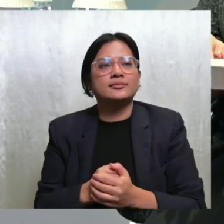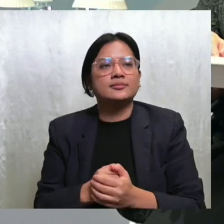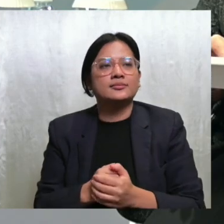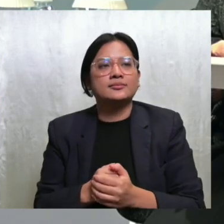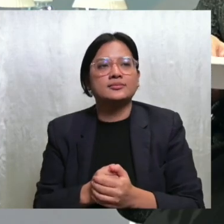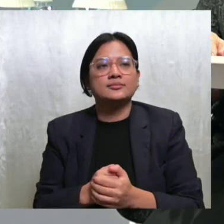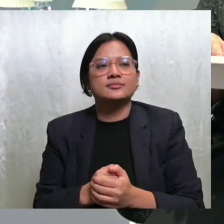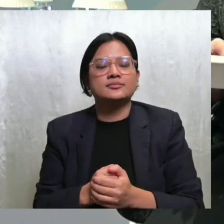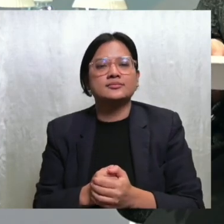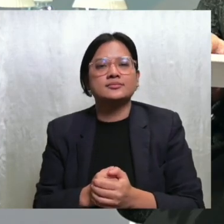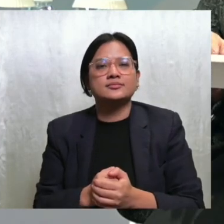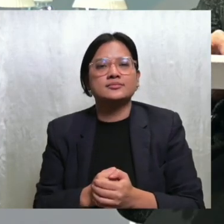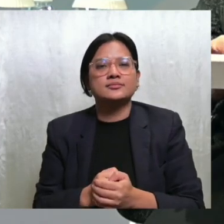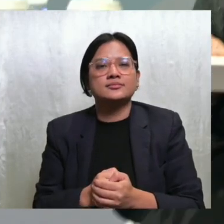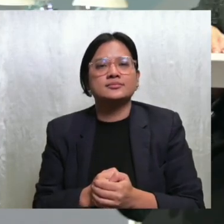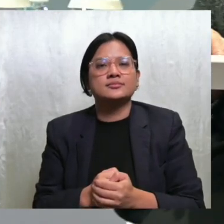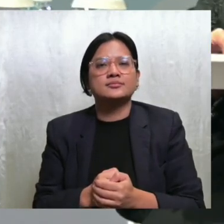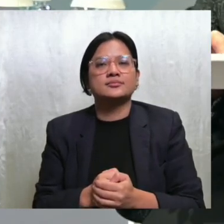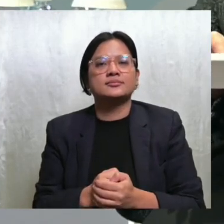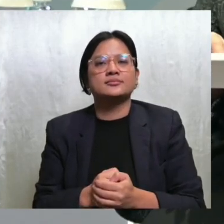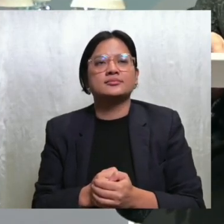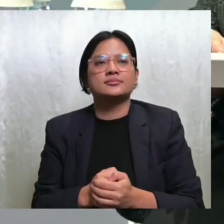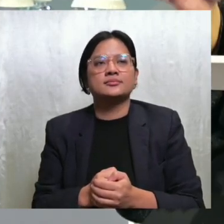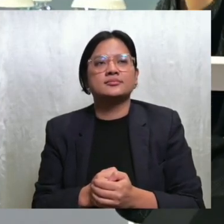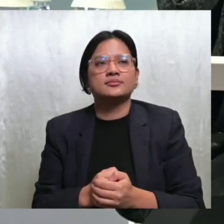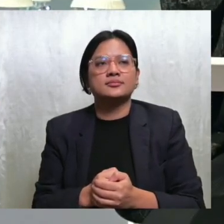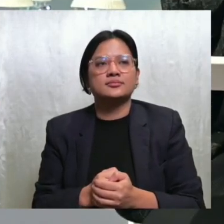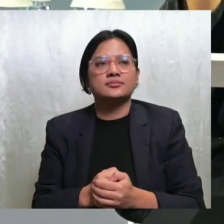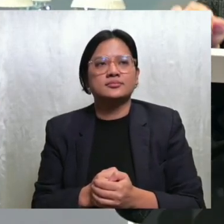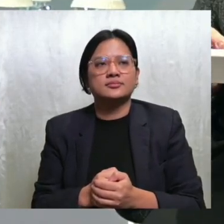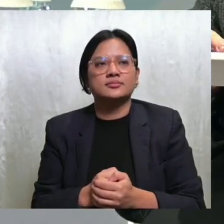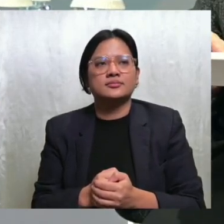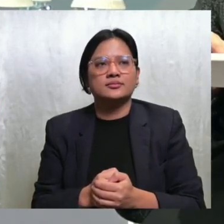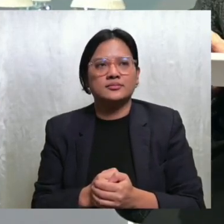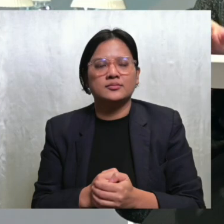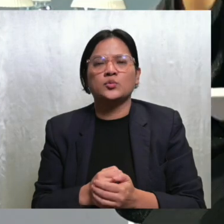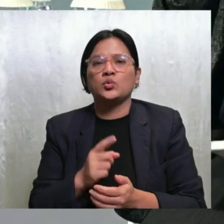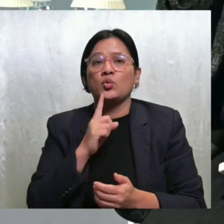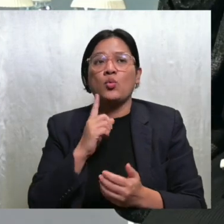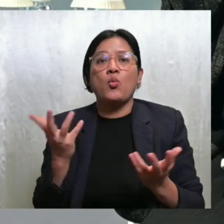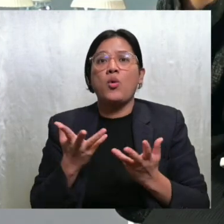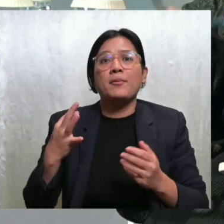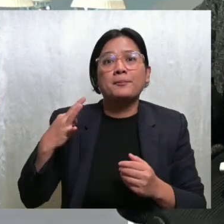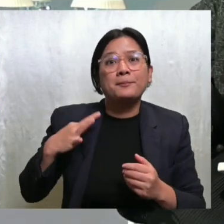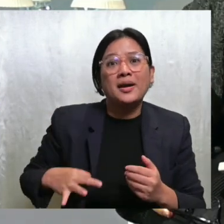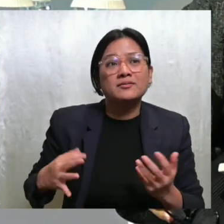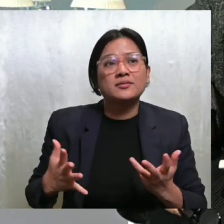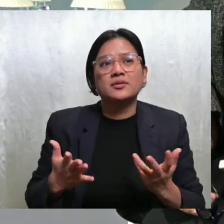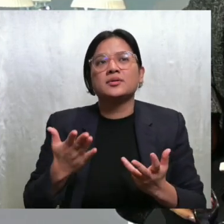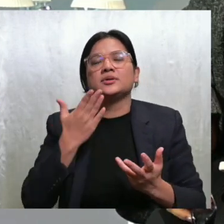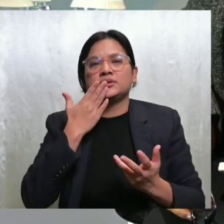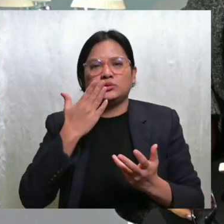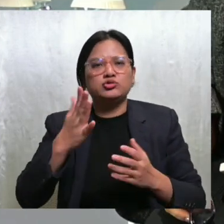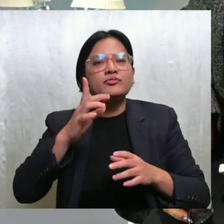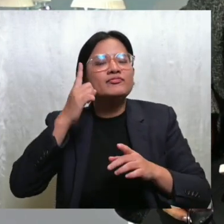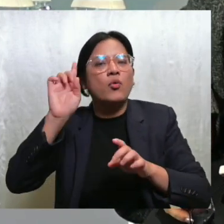locations. Let's take you to the pathway of 21st century education. So you